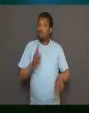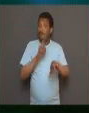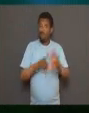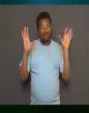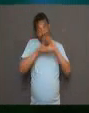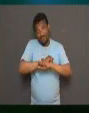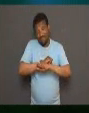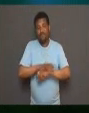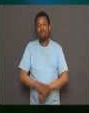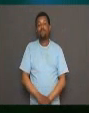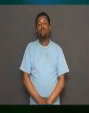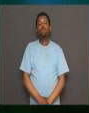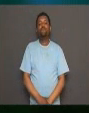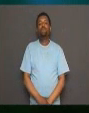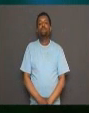Time's up.